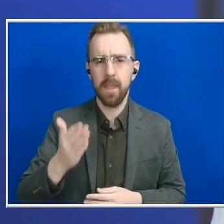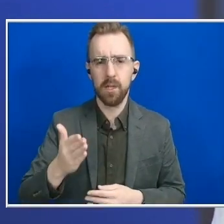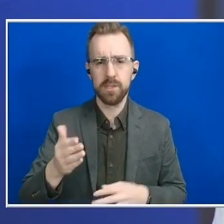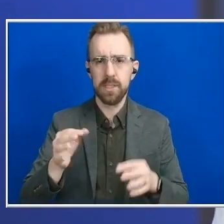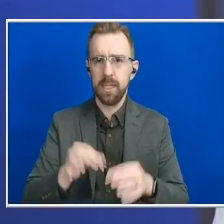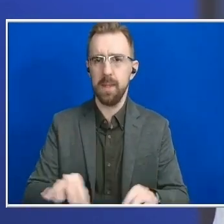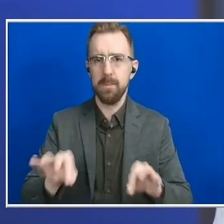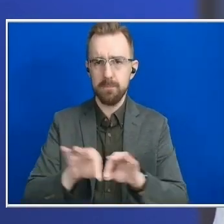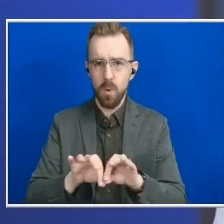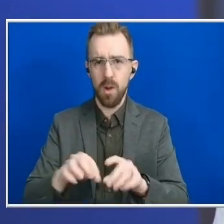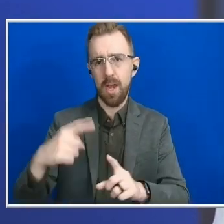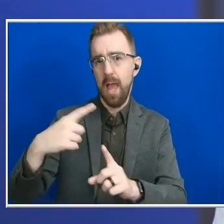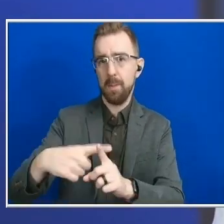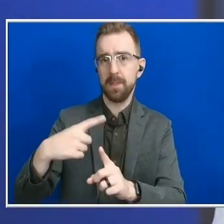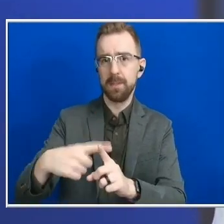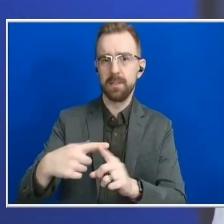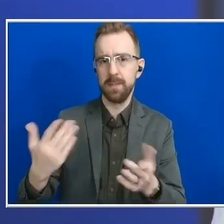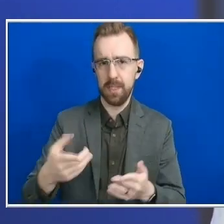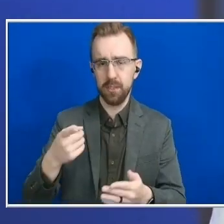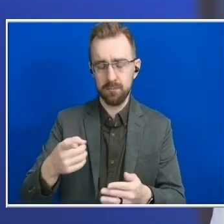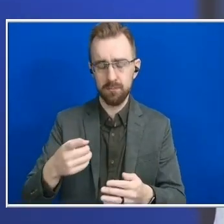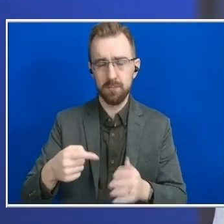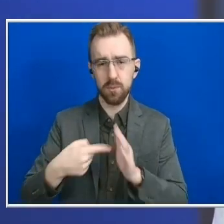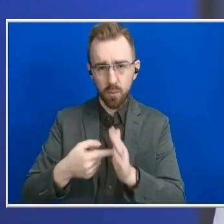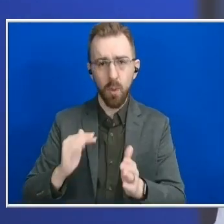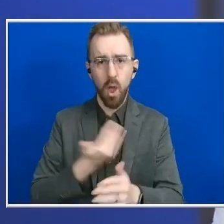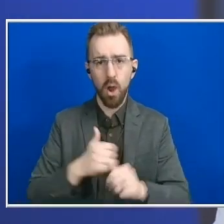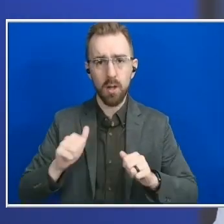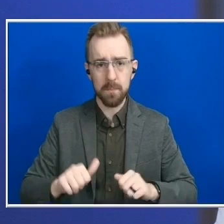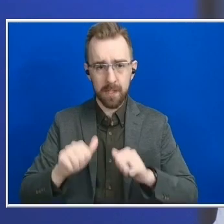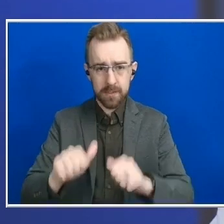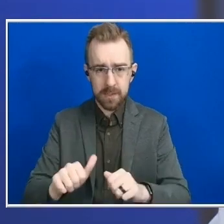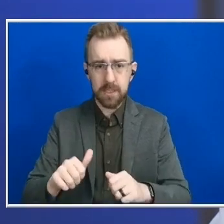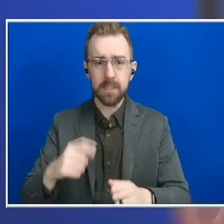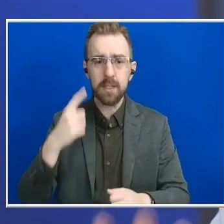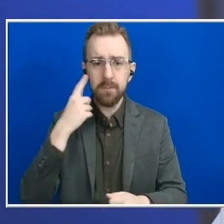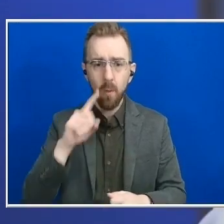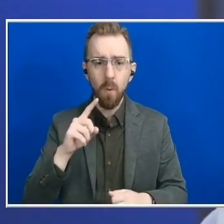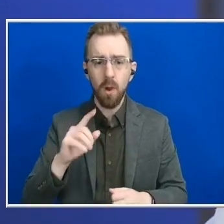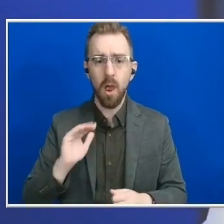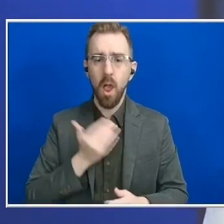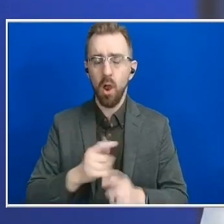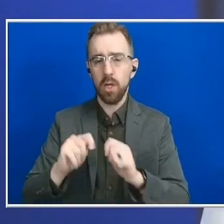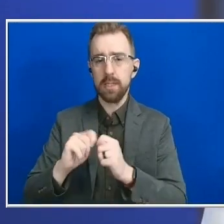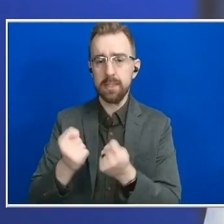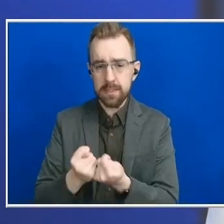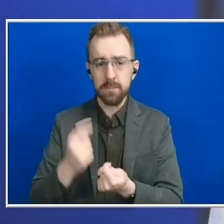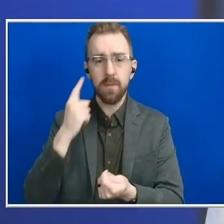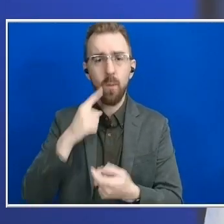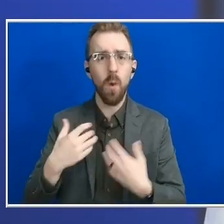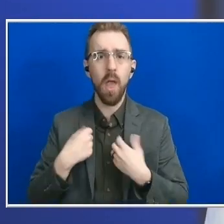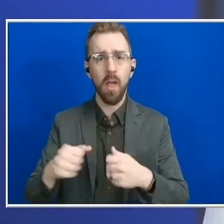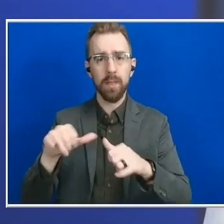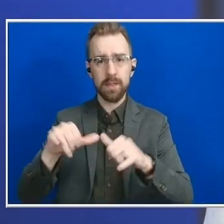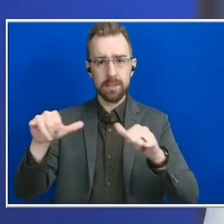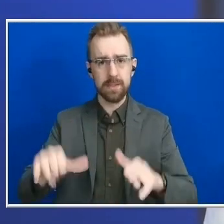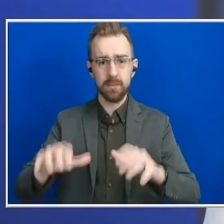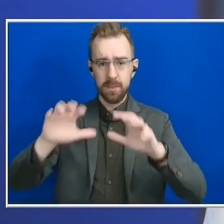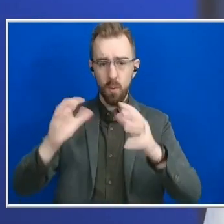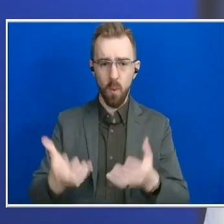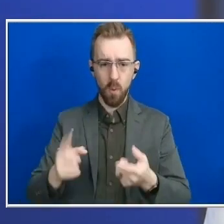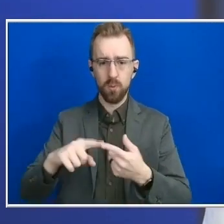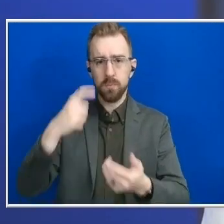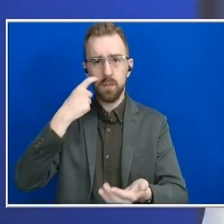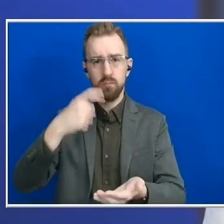here. It speaks to our capacity for our team and for the health system as a whole to be recognized as a center